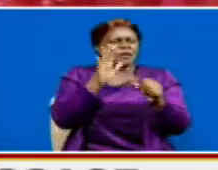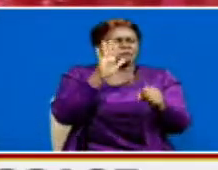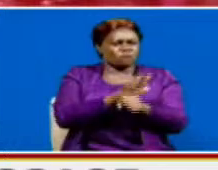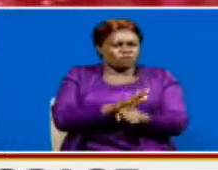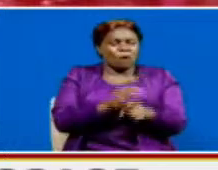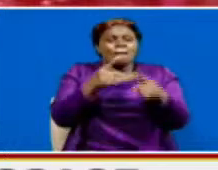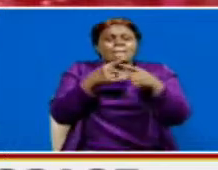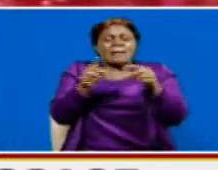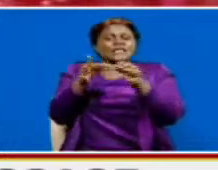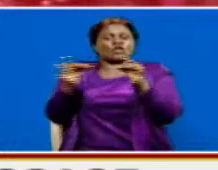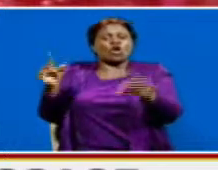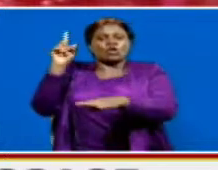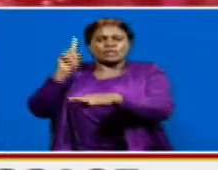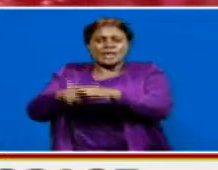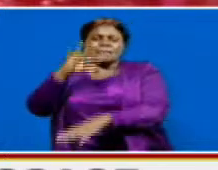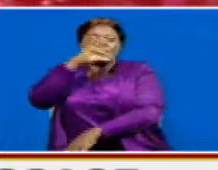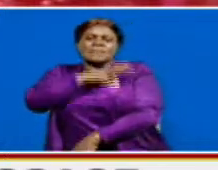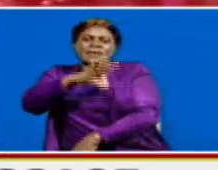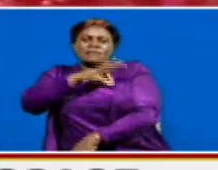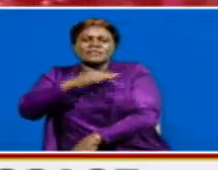in the long term, gainful.